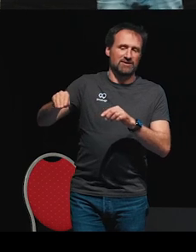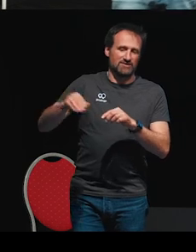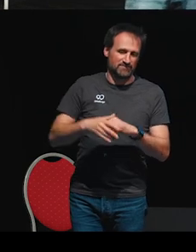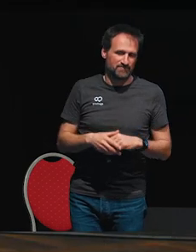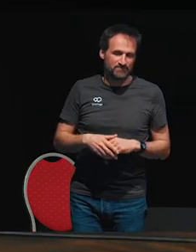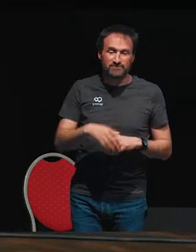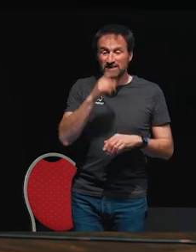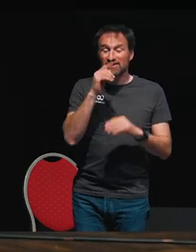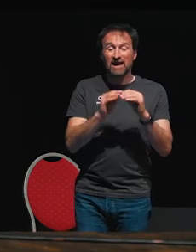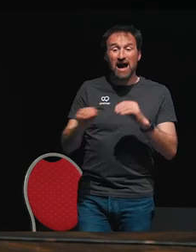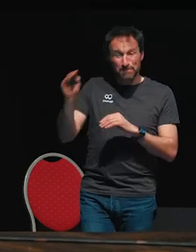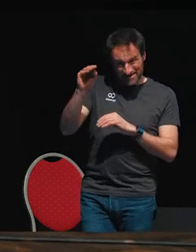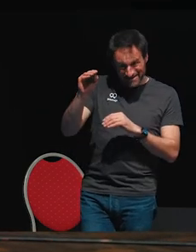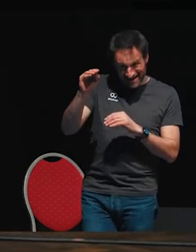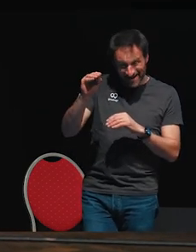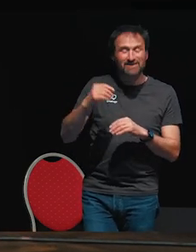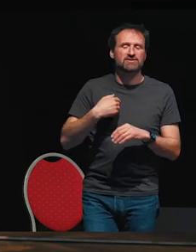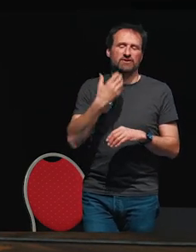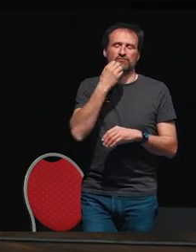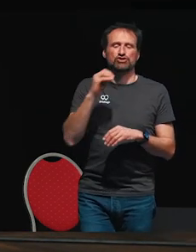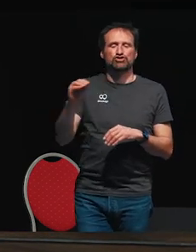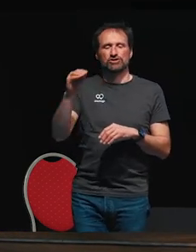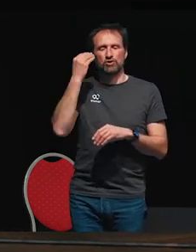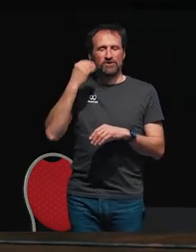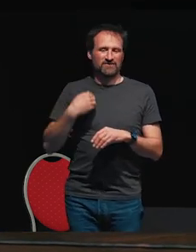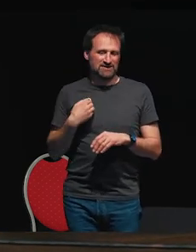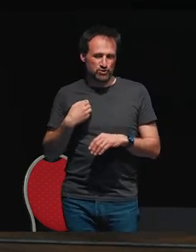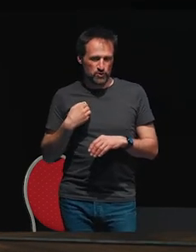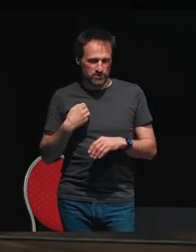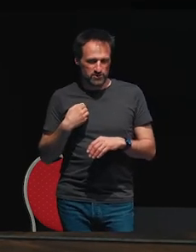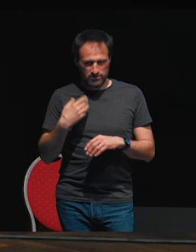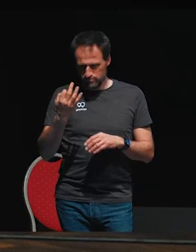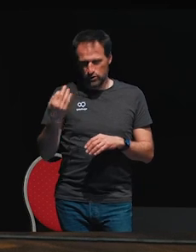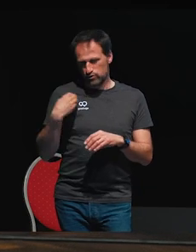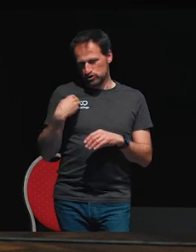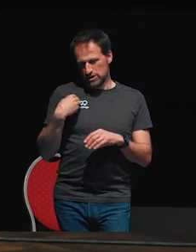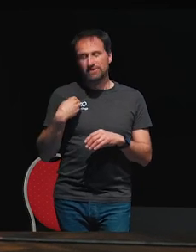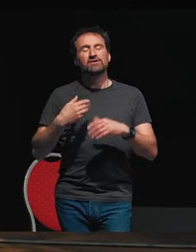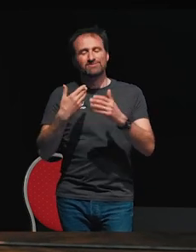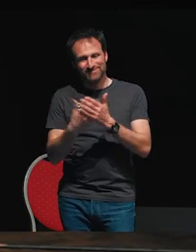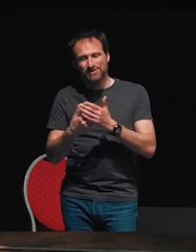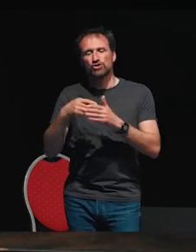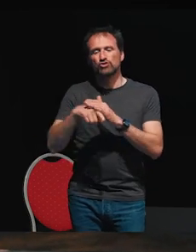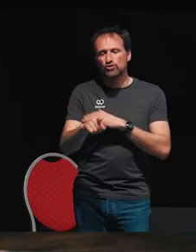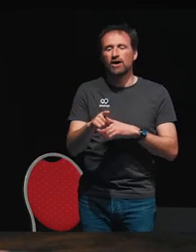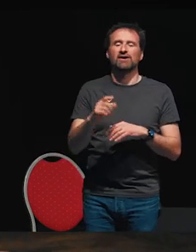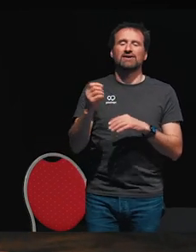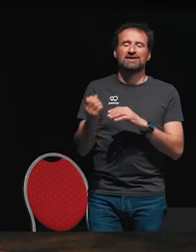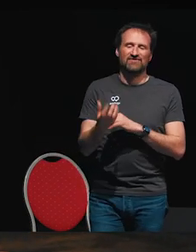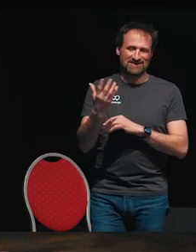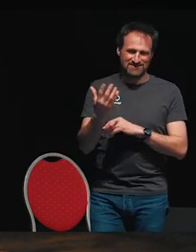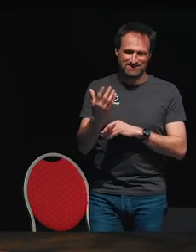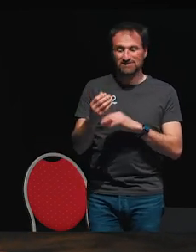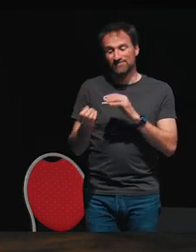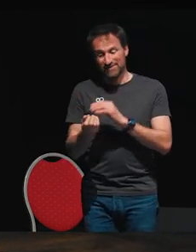get notified, and this happens over events. So the difference between events and commands is commands introduce